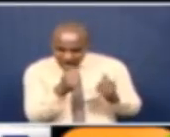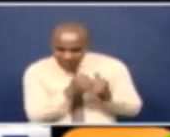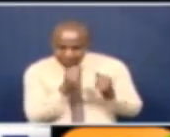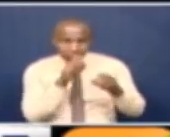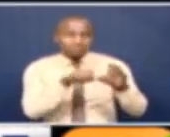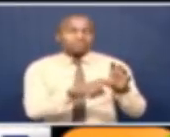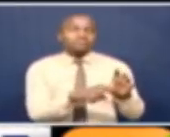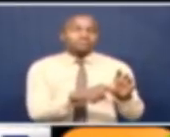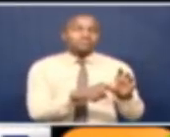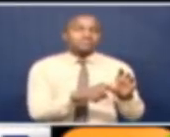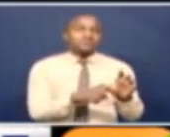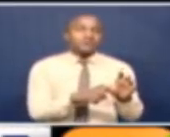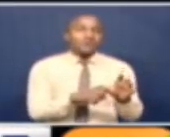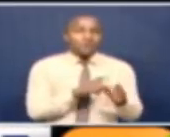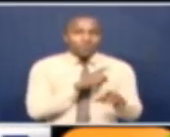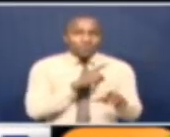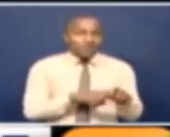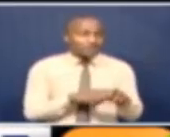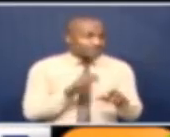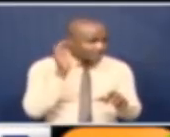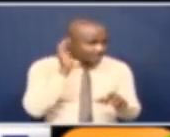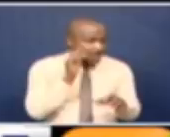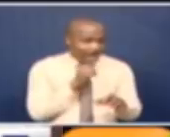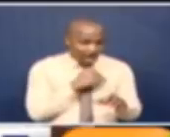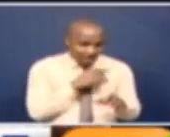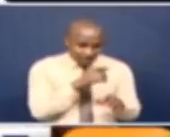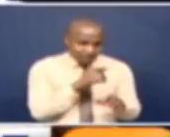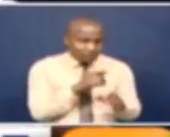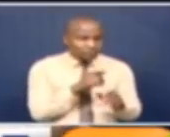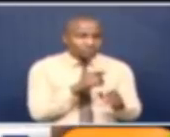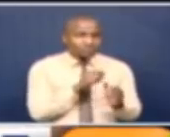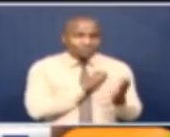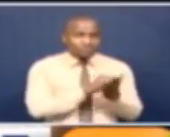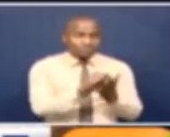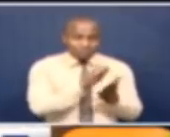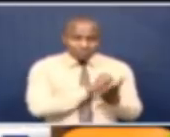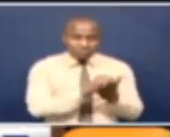When they knew that there was a gazette notice literally